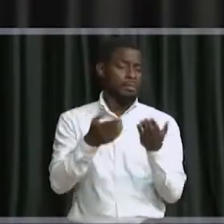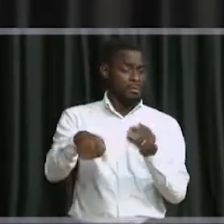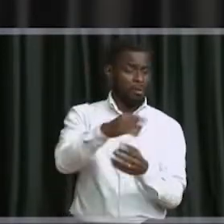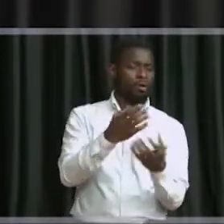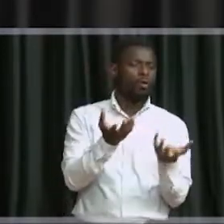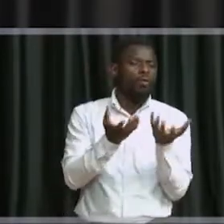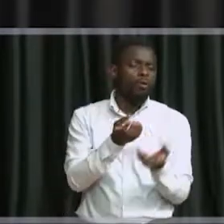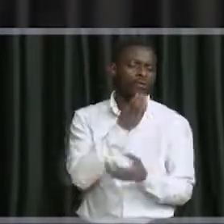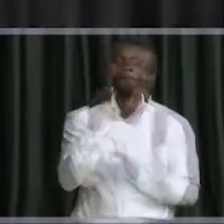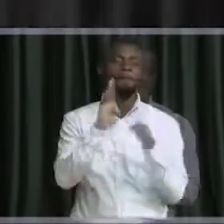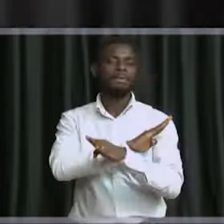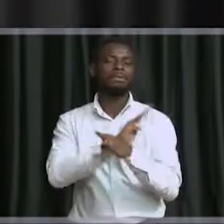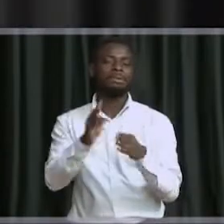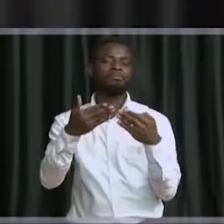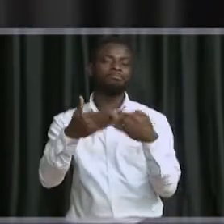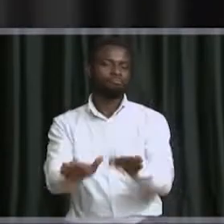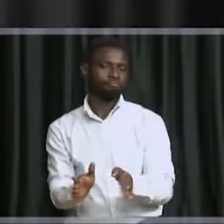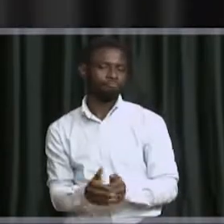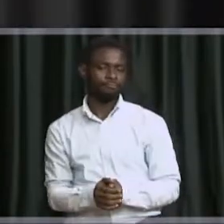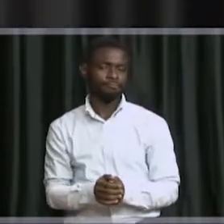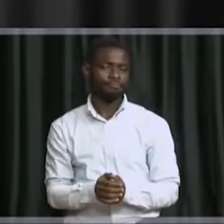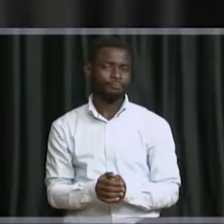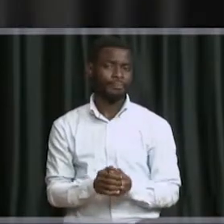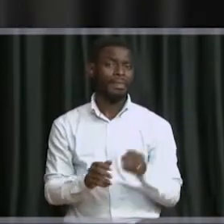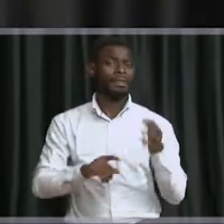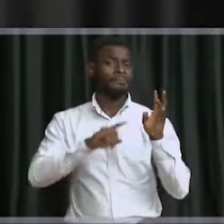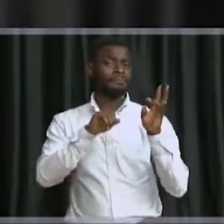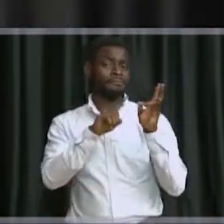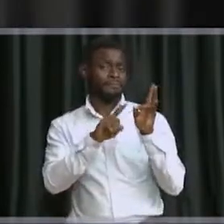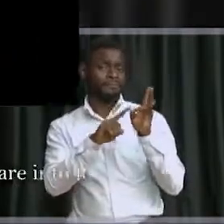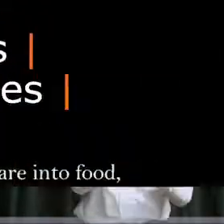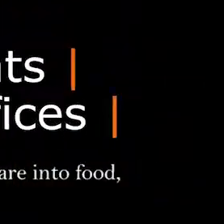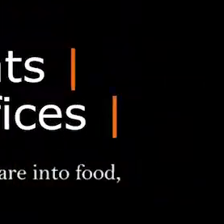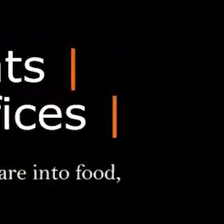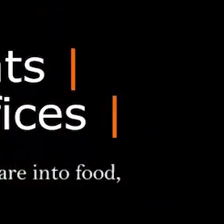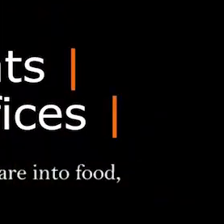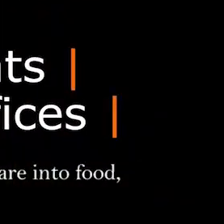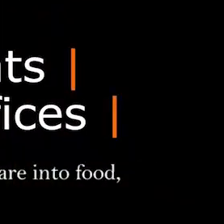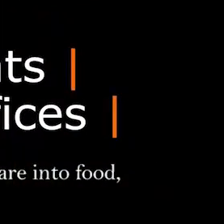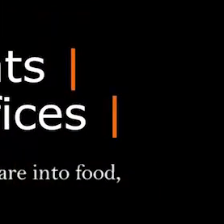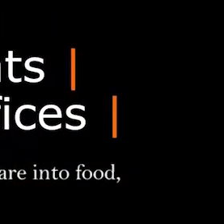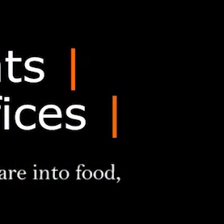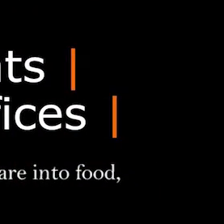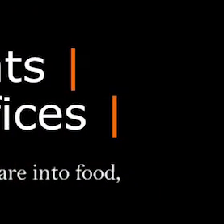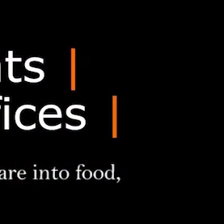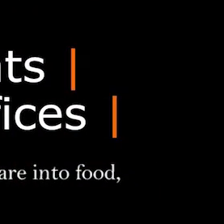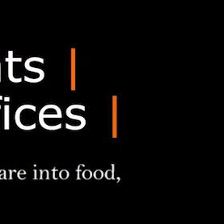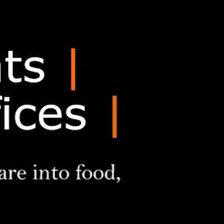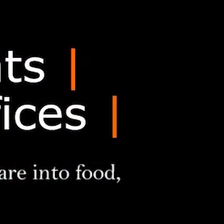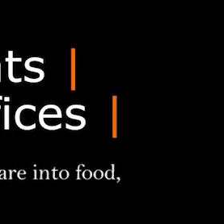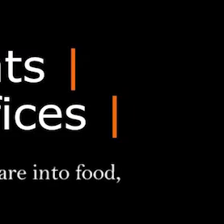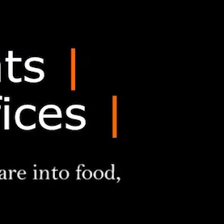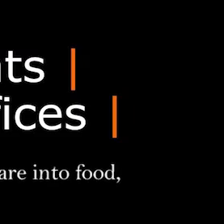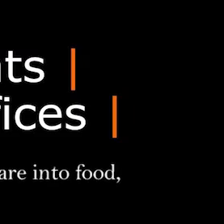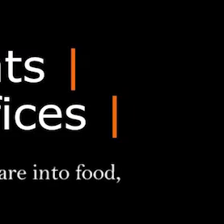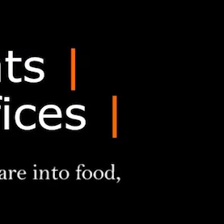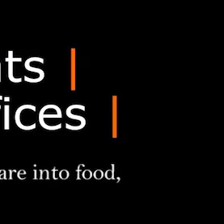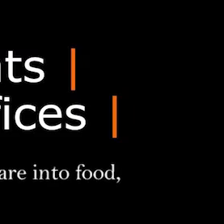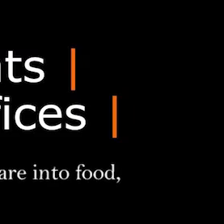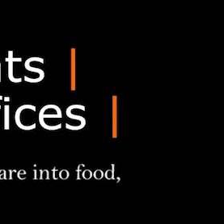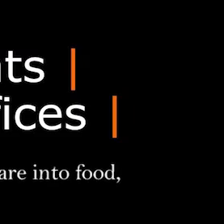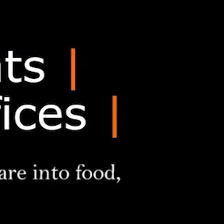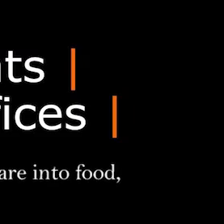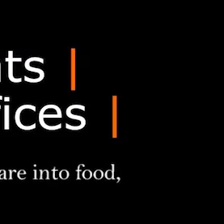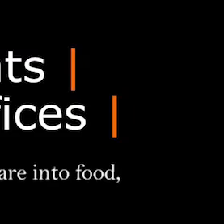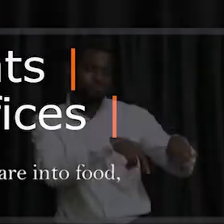hon na wujuma bese yi ase me tosu nsone bbisa wongone se e nkwofo be nye wakura fwo ne diye eno mwonsu ton